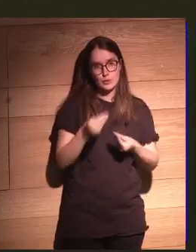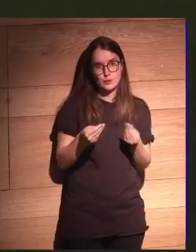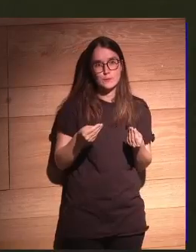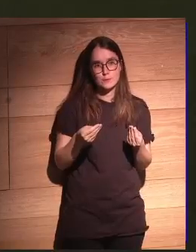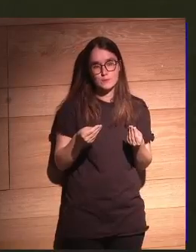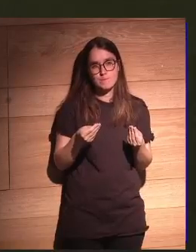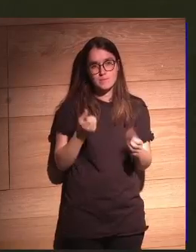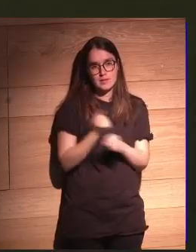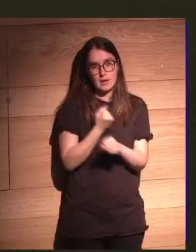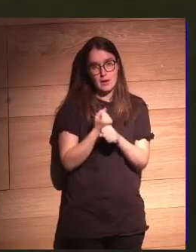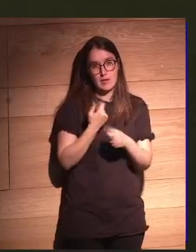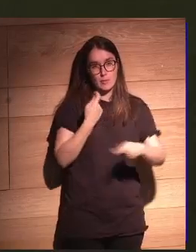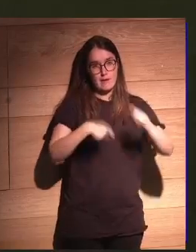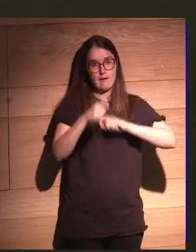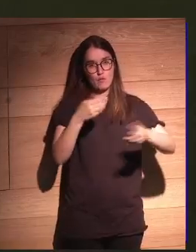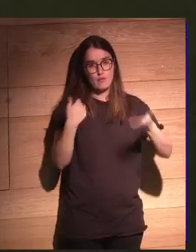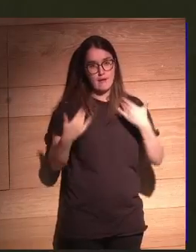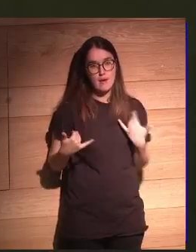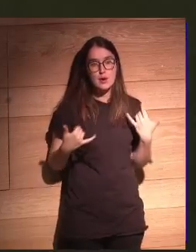to you. We would be